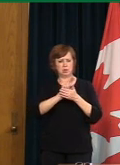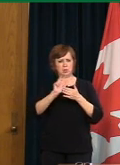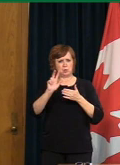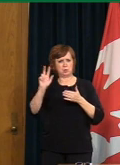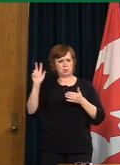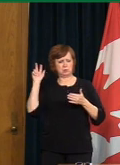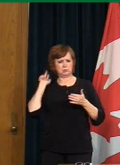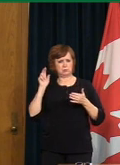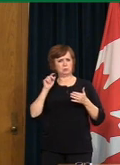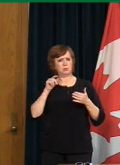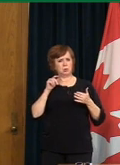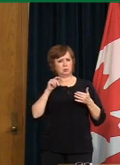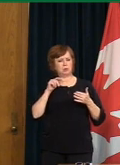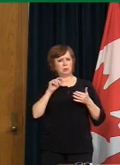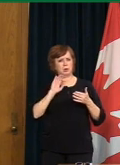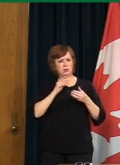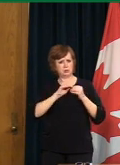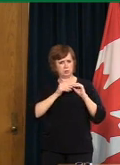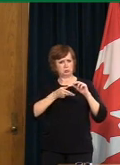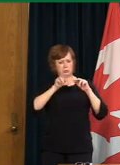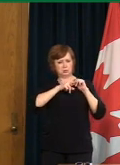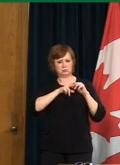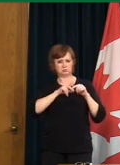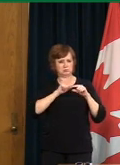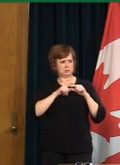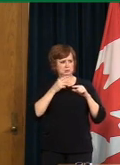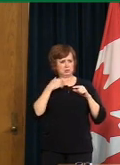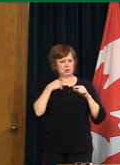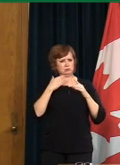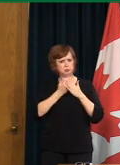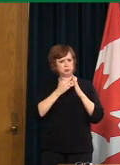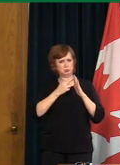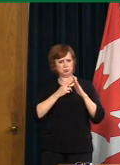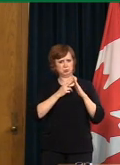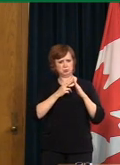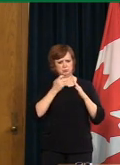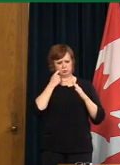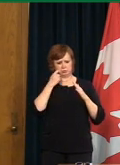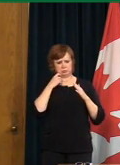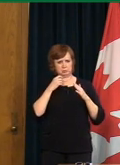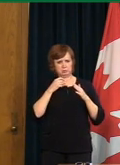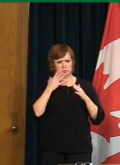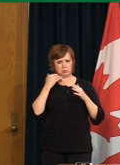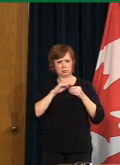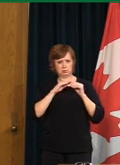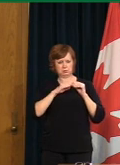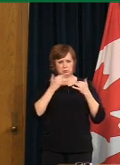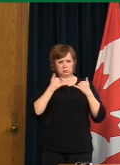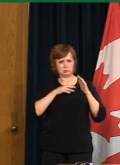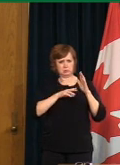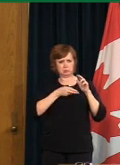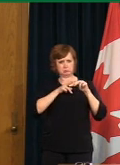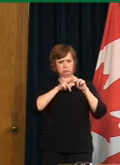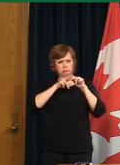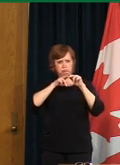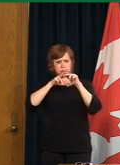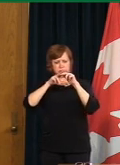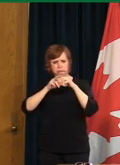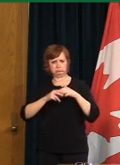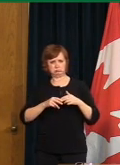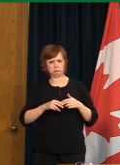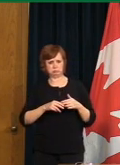How confident are you that these measures are going to bend that curve in the right direction? Thank you.